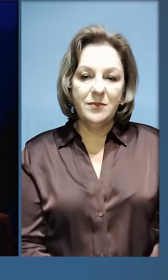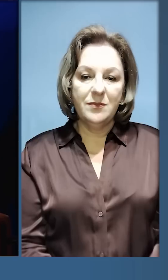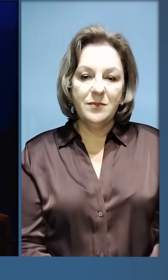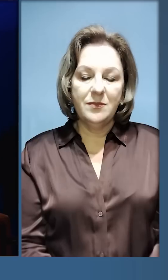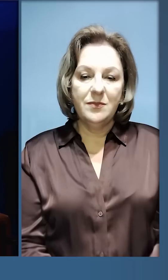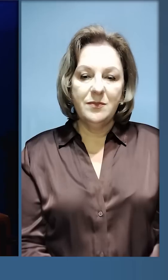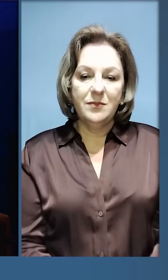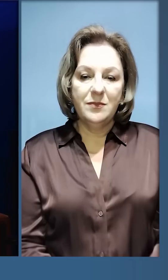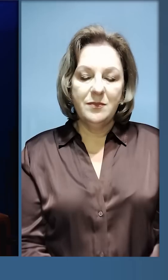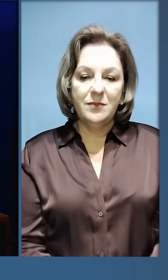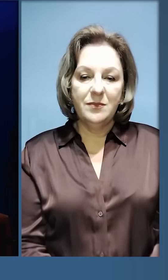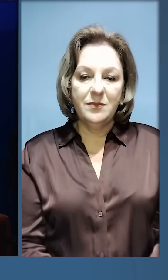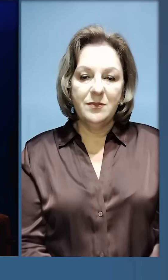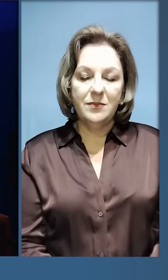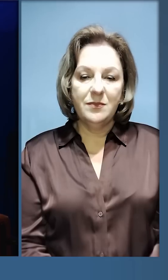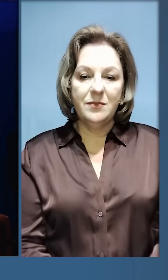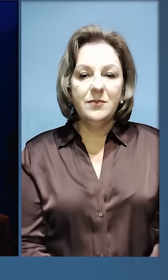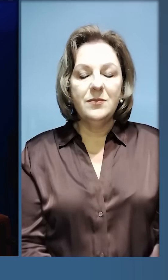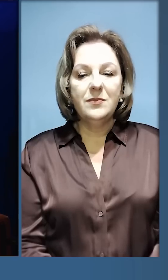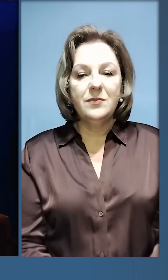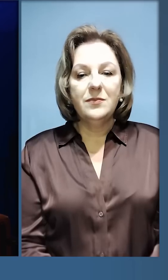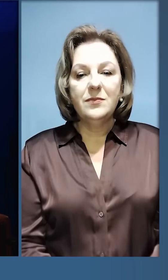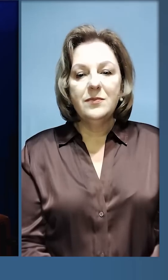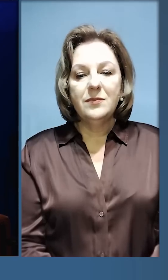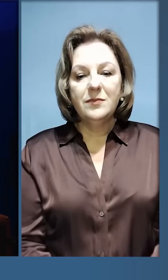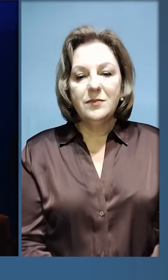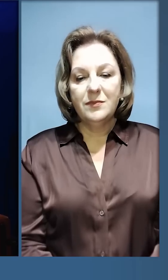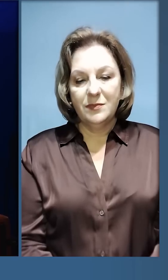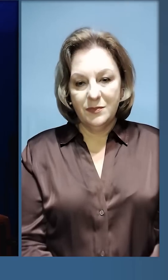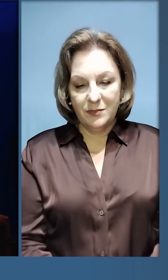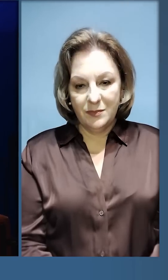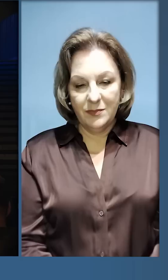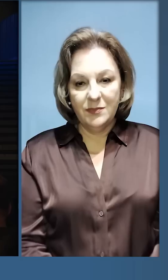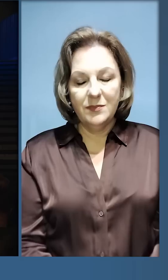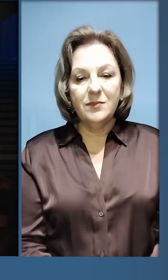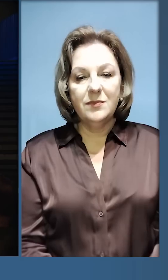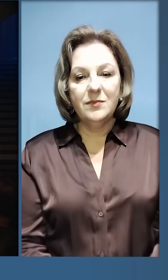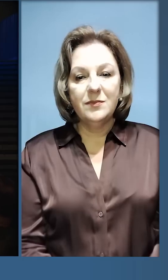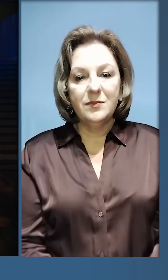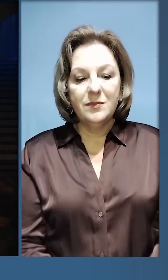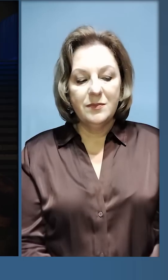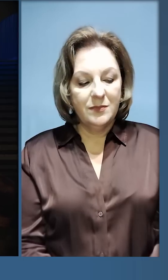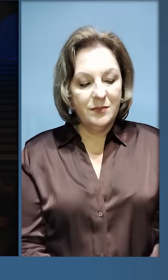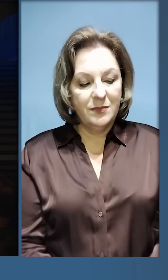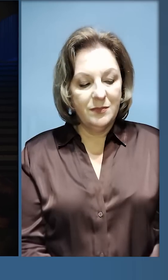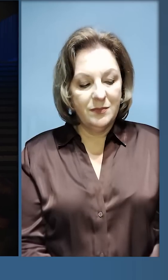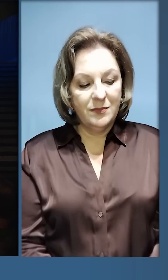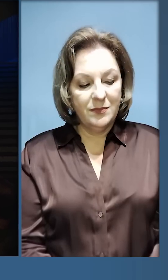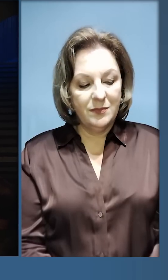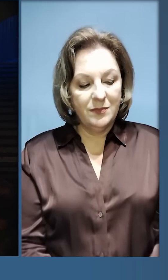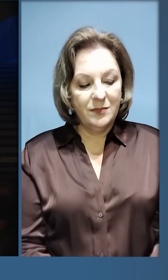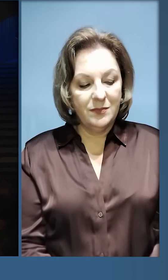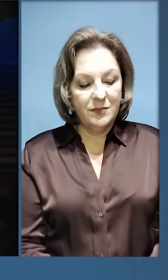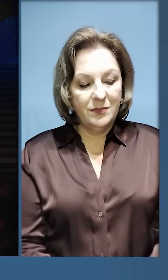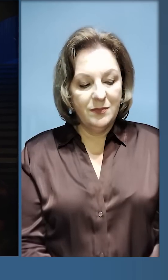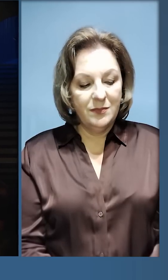knowing next to nothing about you, and seeing you on television is where I saw you. And you were saying to your brothers and sisters of